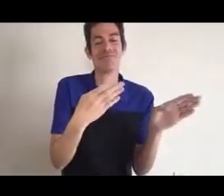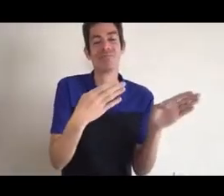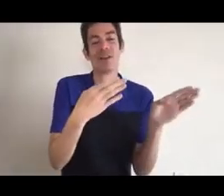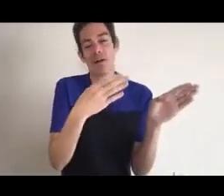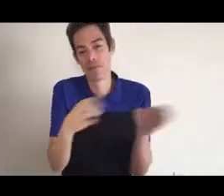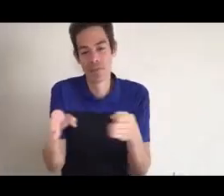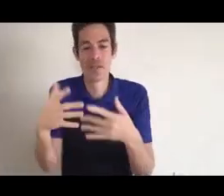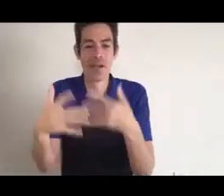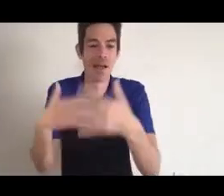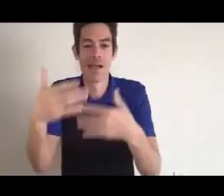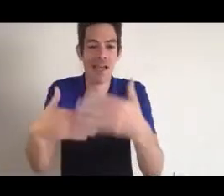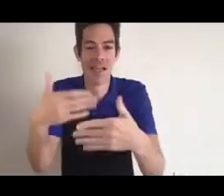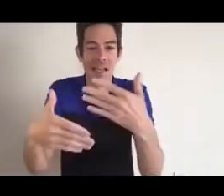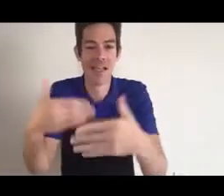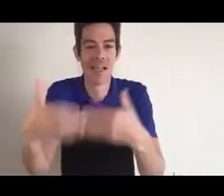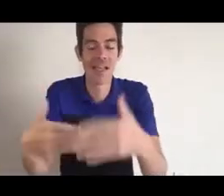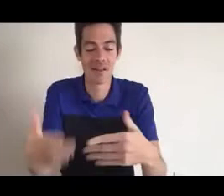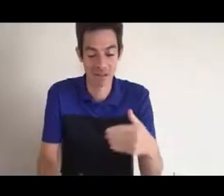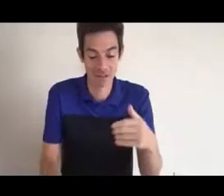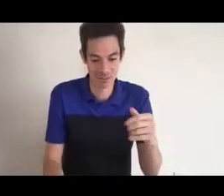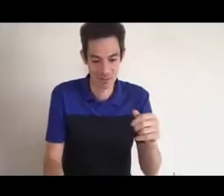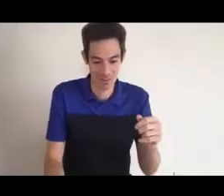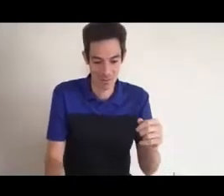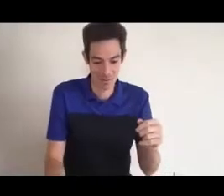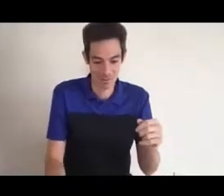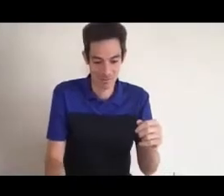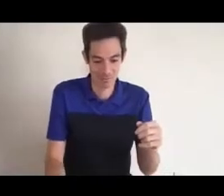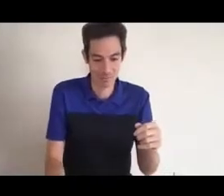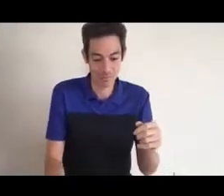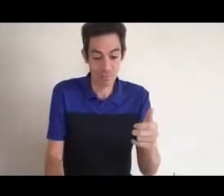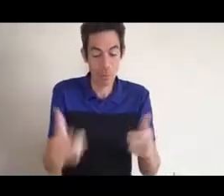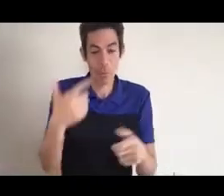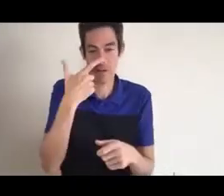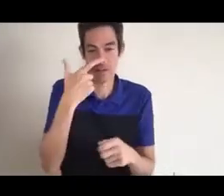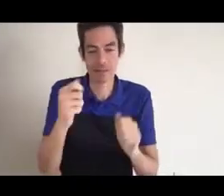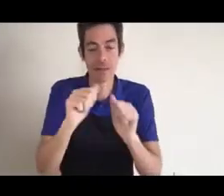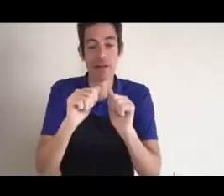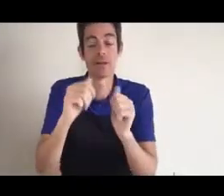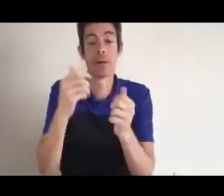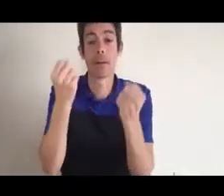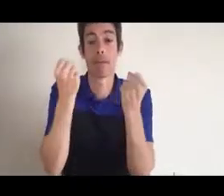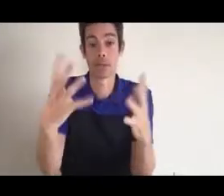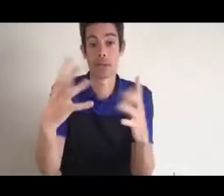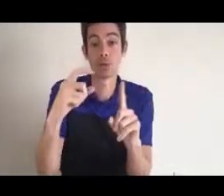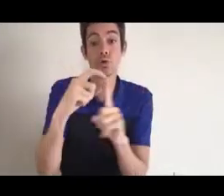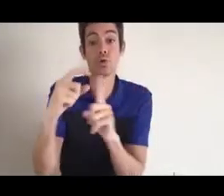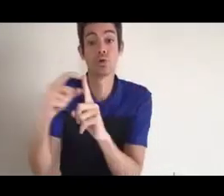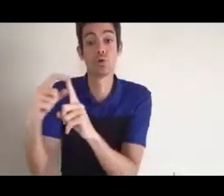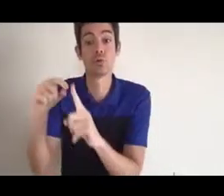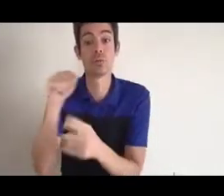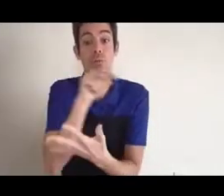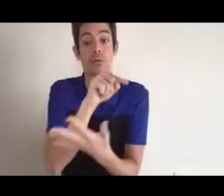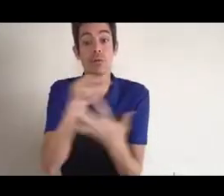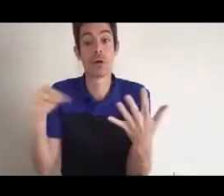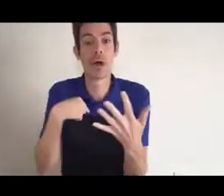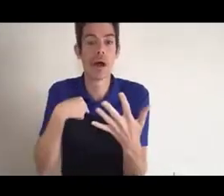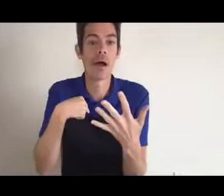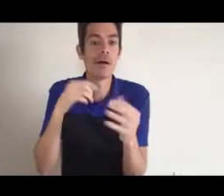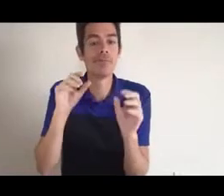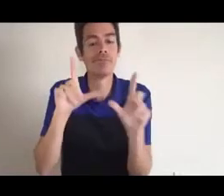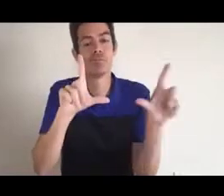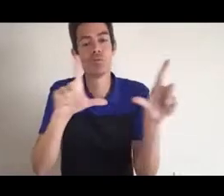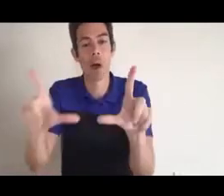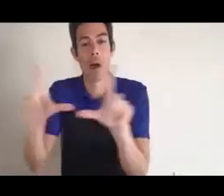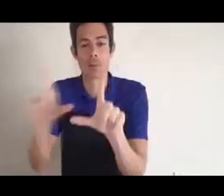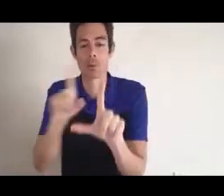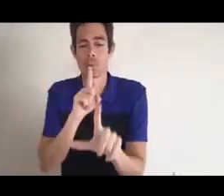school. So my focus turned into this ASL and ASL grammar. So there are